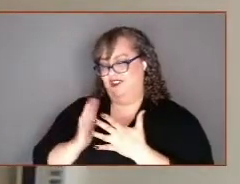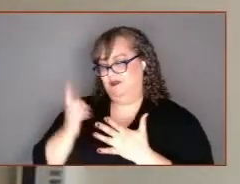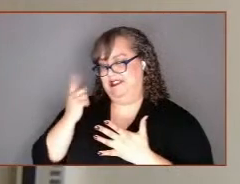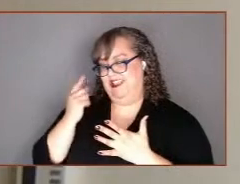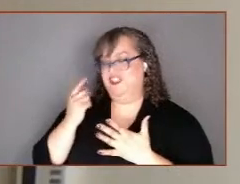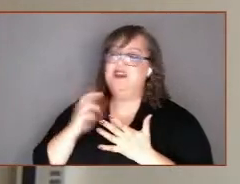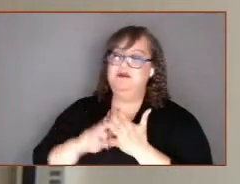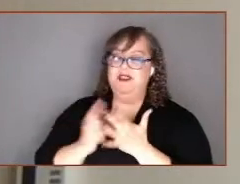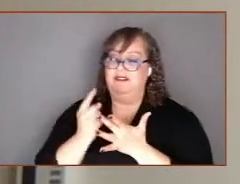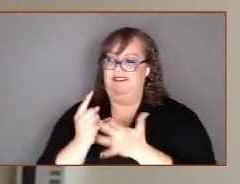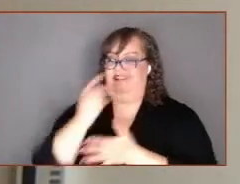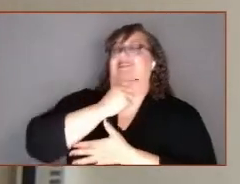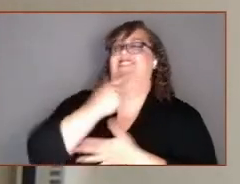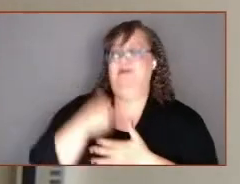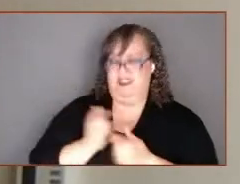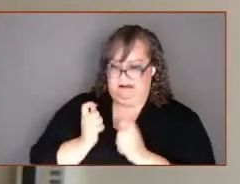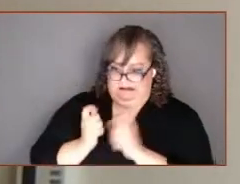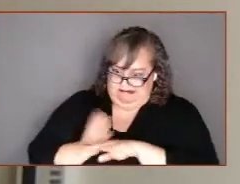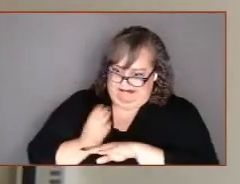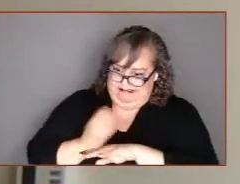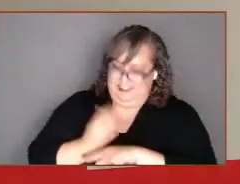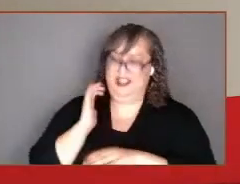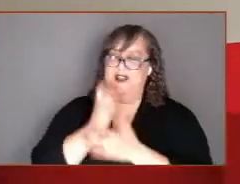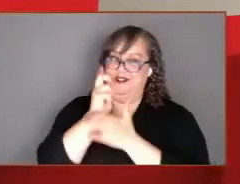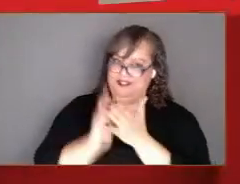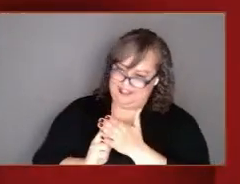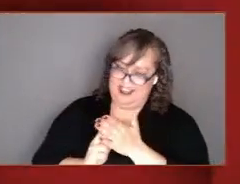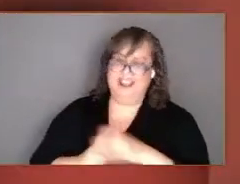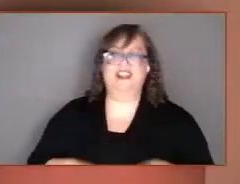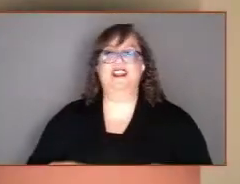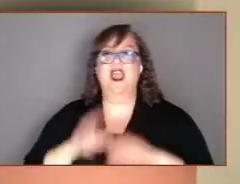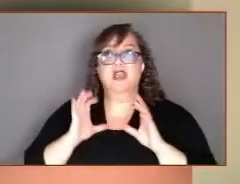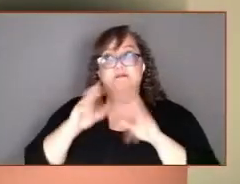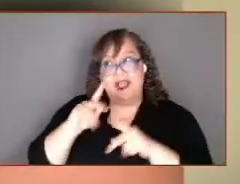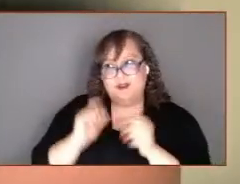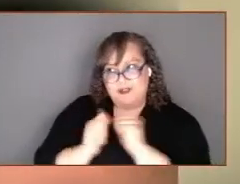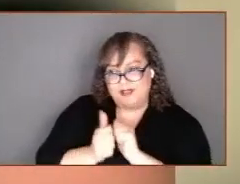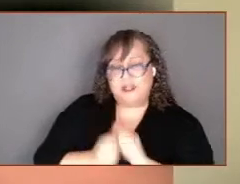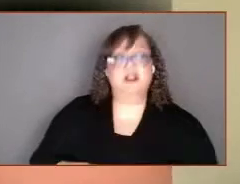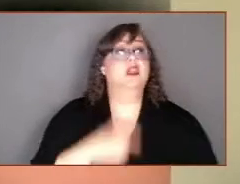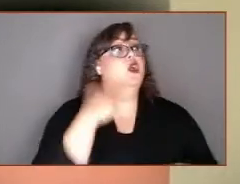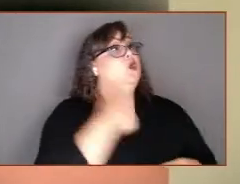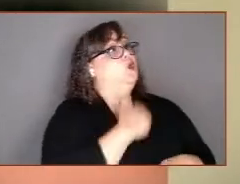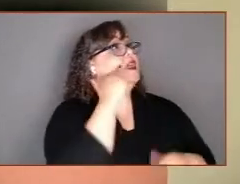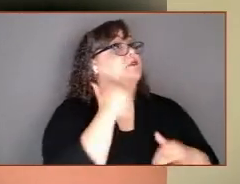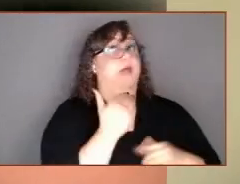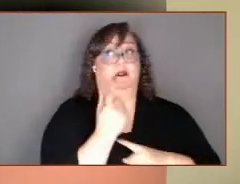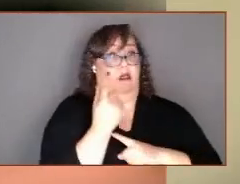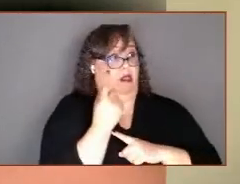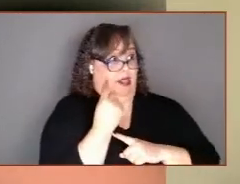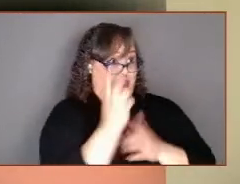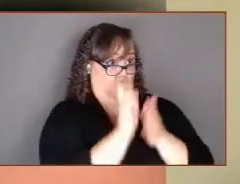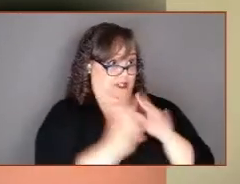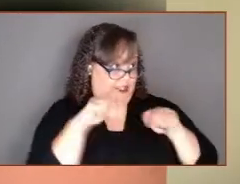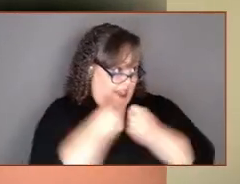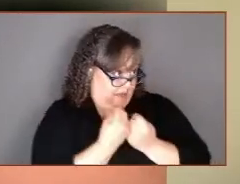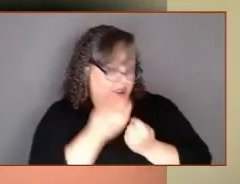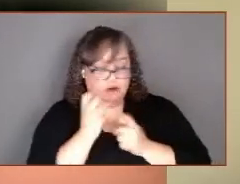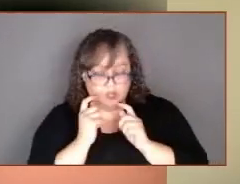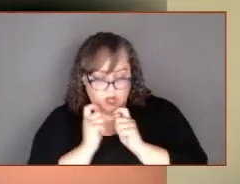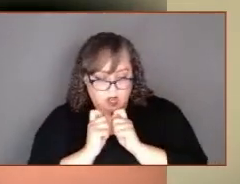to refine our design and then go back. We expected that the people who were working on last year's design to keep finishing and tweaking last year's design as